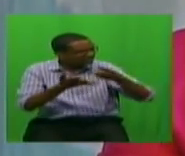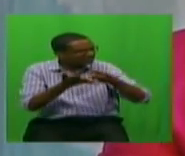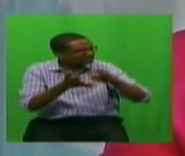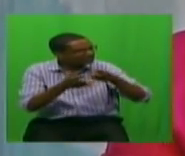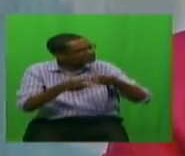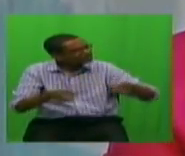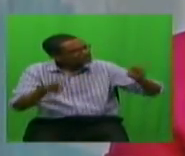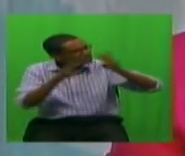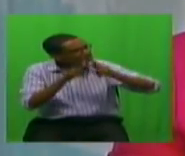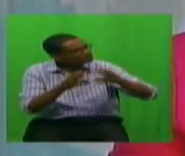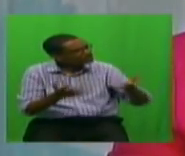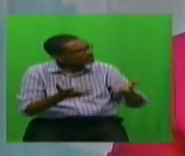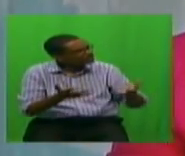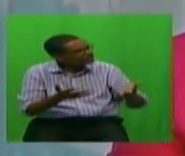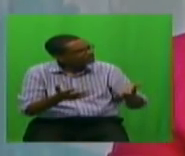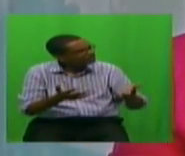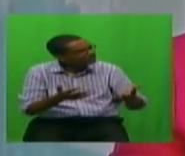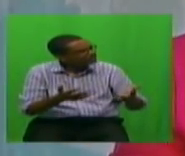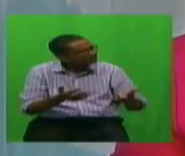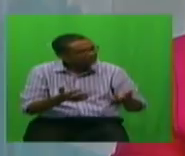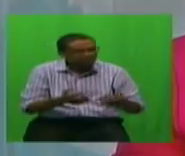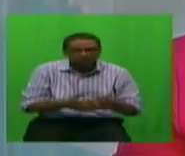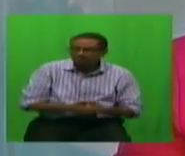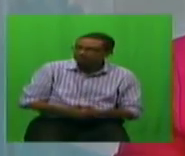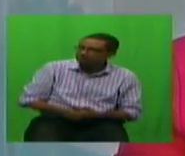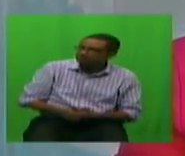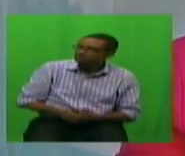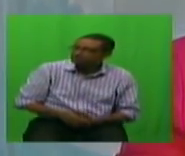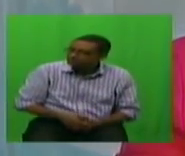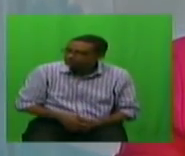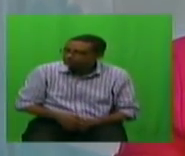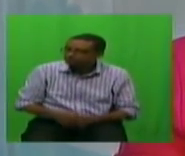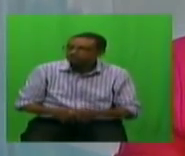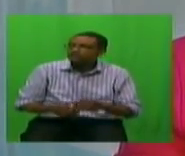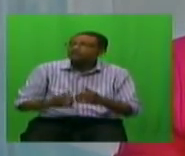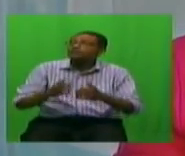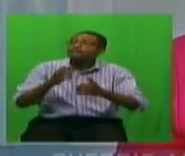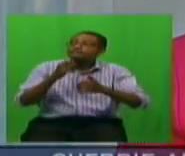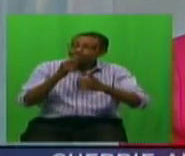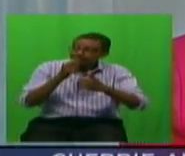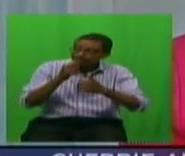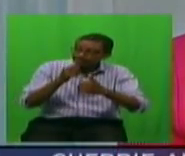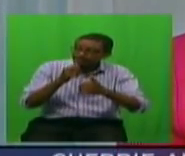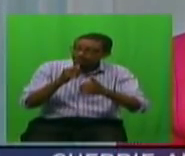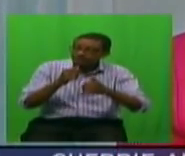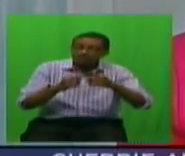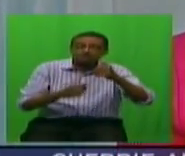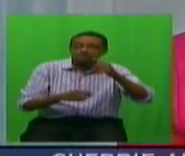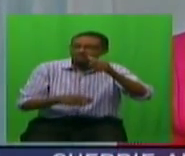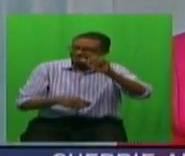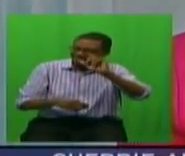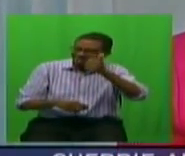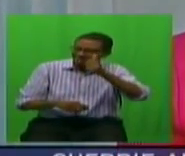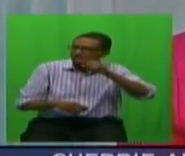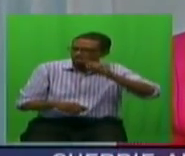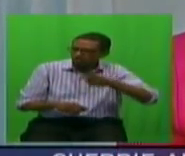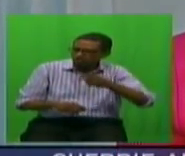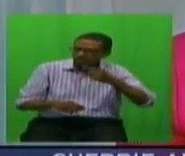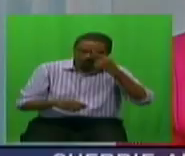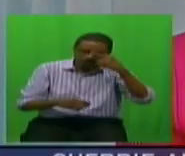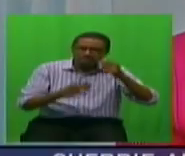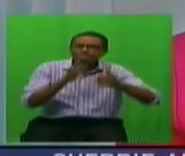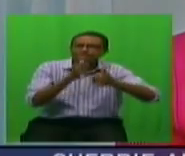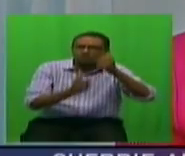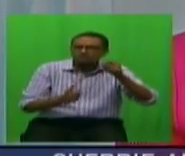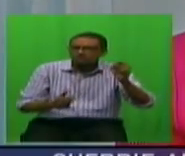Most of them would be at the maximum because most of these are for the replacement of household items and furniture, so it's 10,000. So this would have been, so when we talk